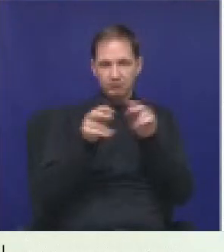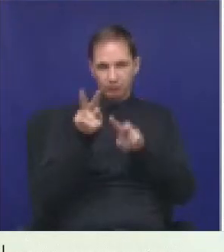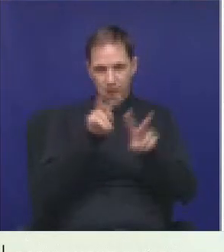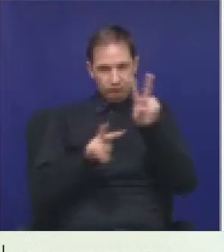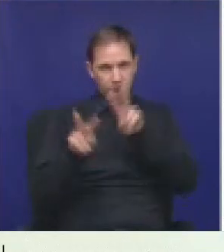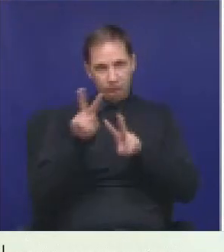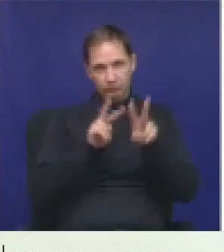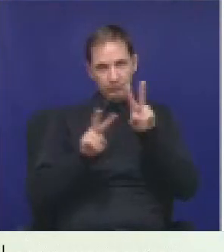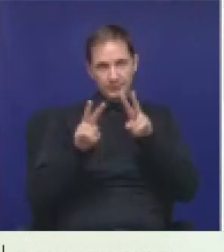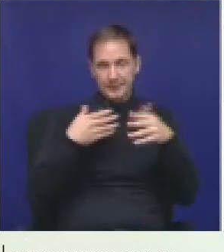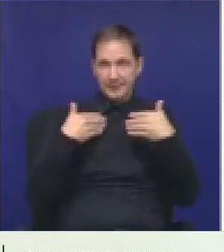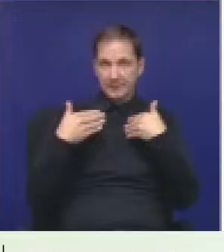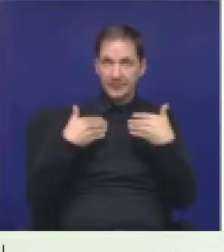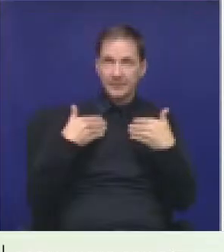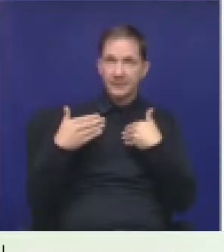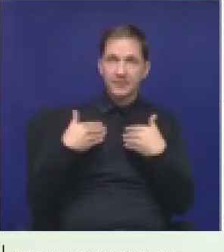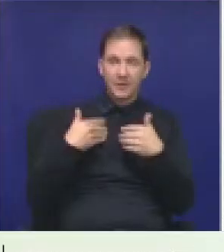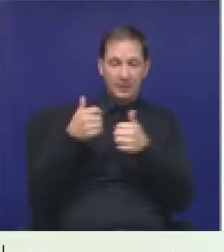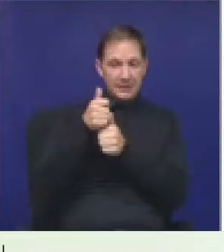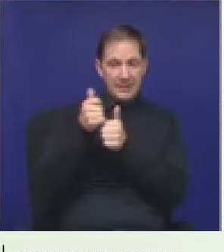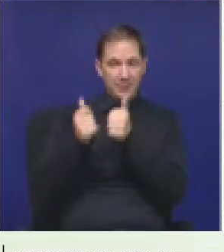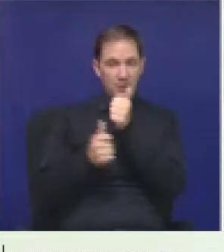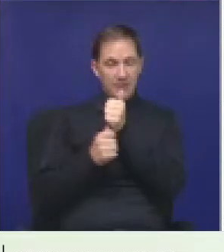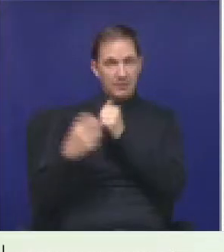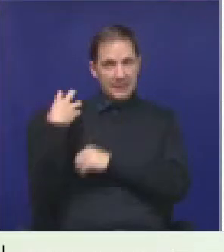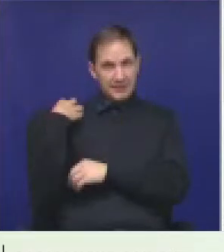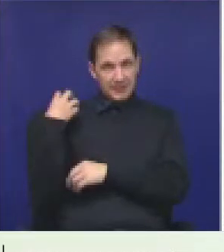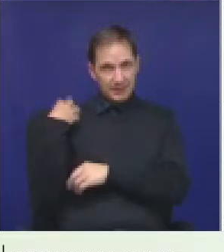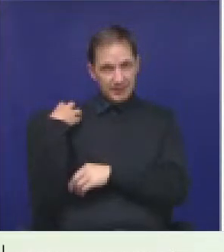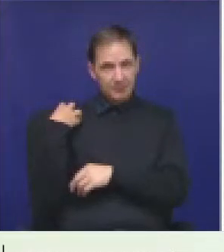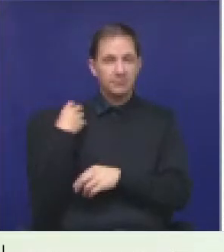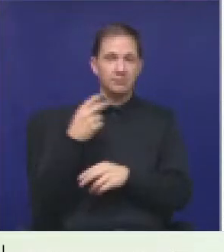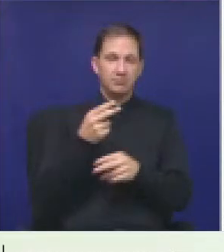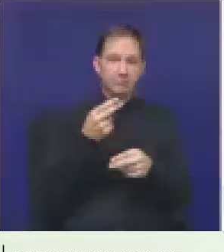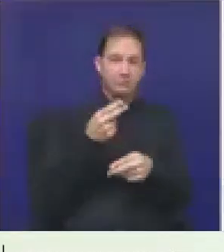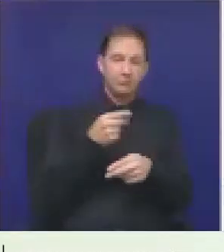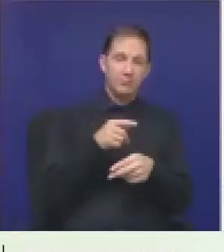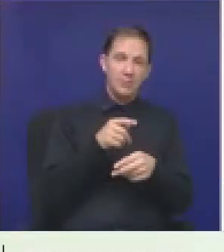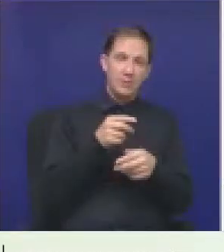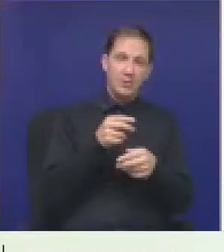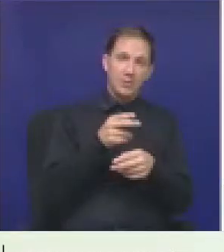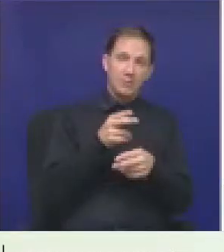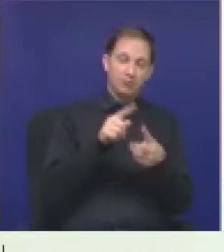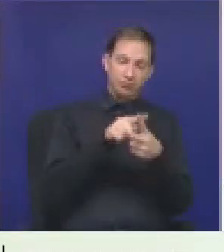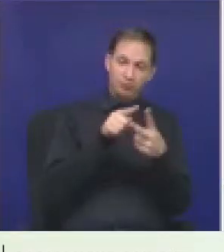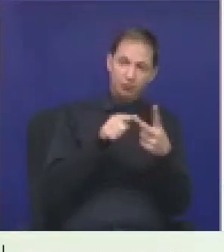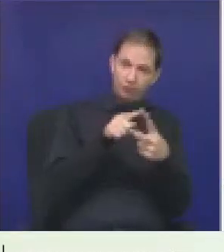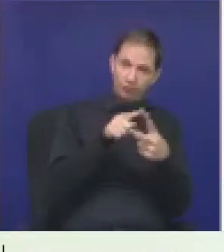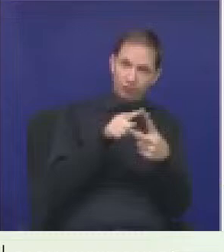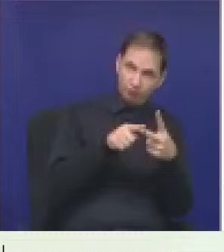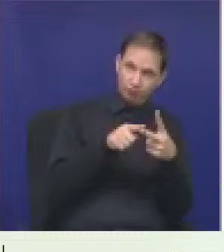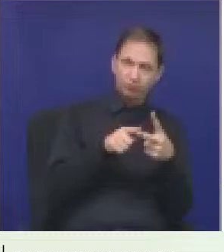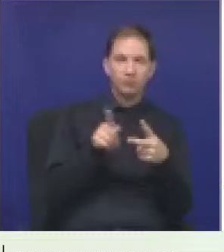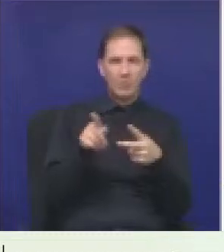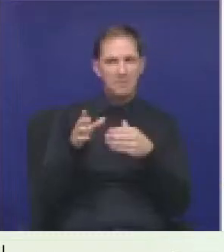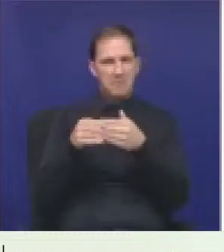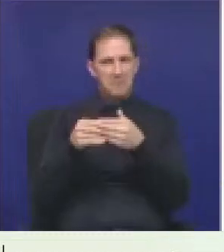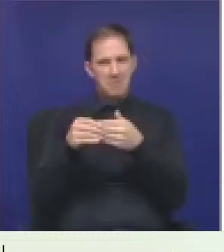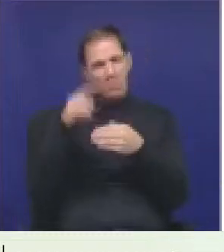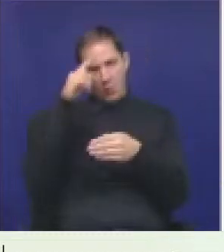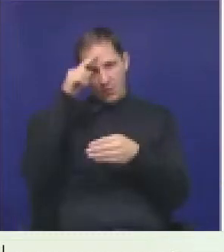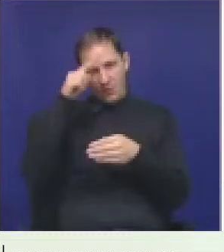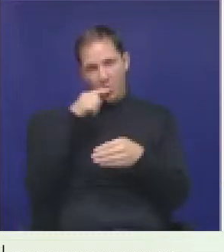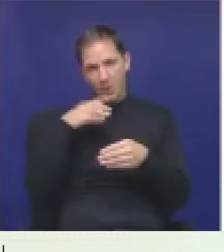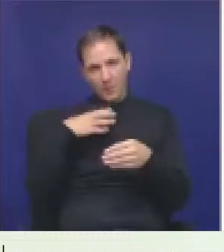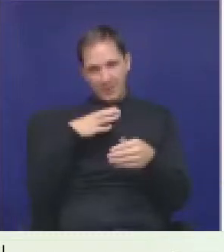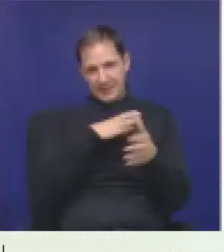Deputy Ministers in the Presidency, Honourable Nonqeba Mhlauli and Honourable Kenny Morolong, members of the Portfolio Committee on